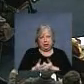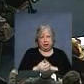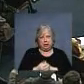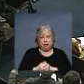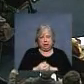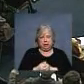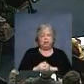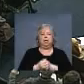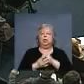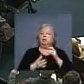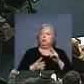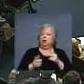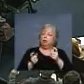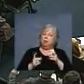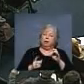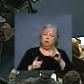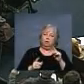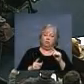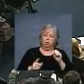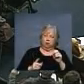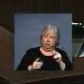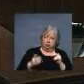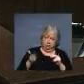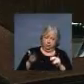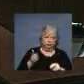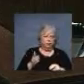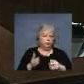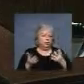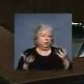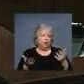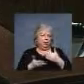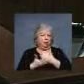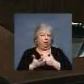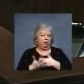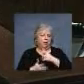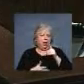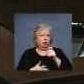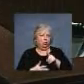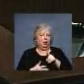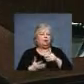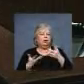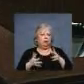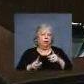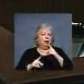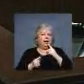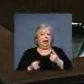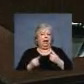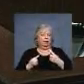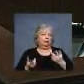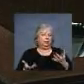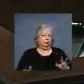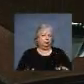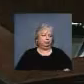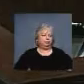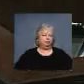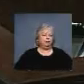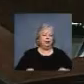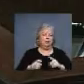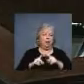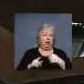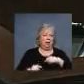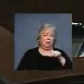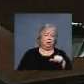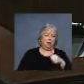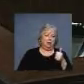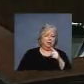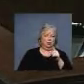All right. Director Fortson, you're recognized, please. Well, part of my question, Mayor, has been answered, but I have another question.